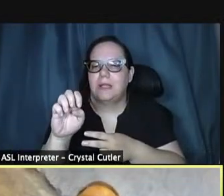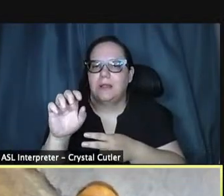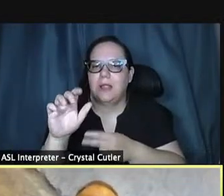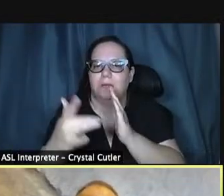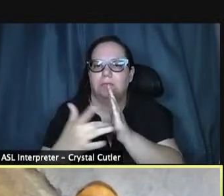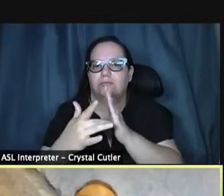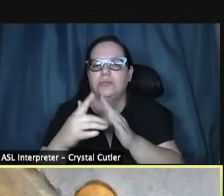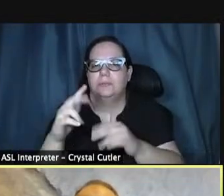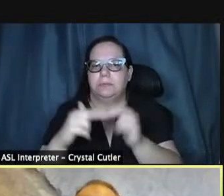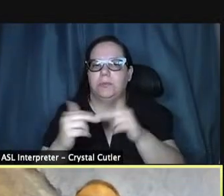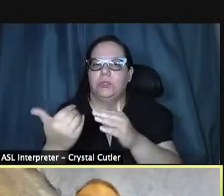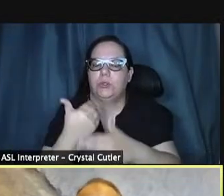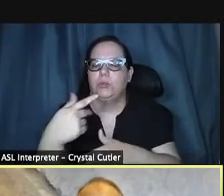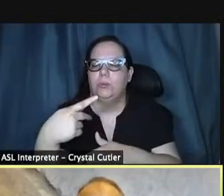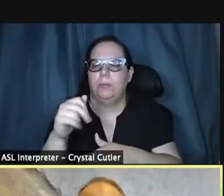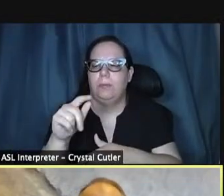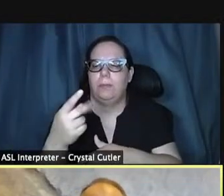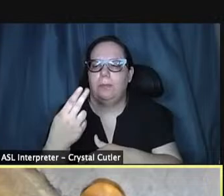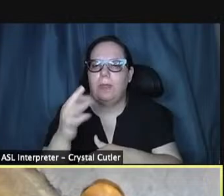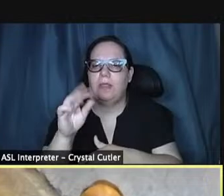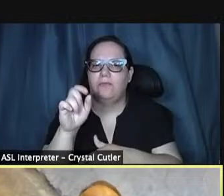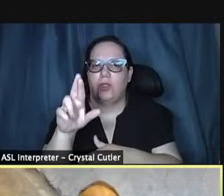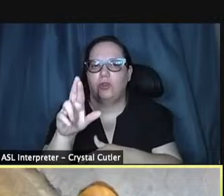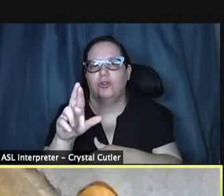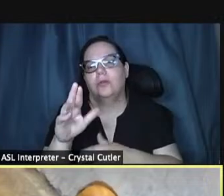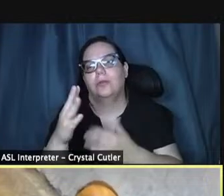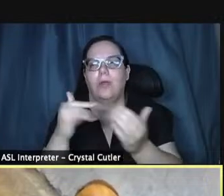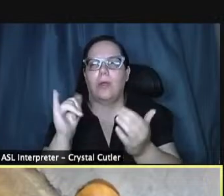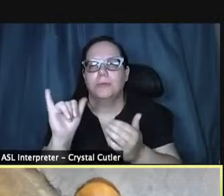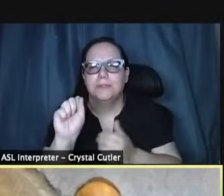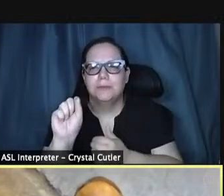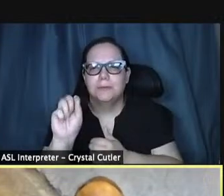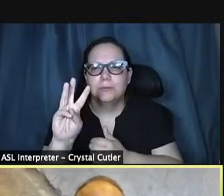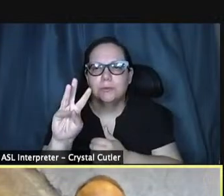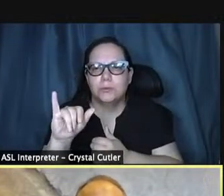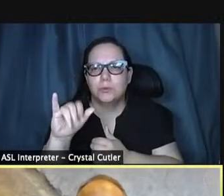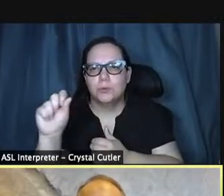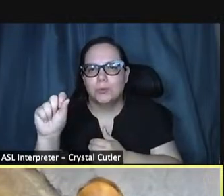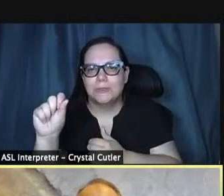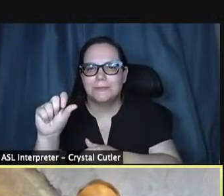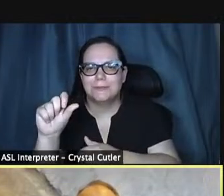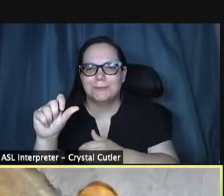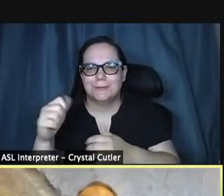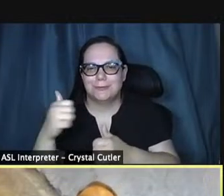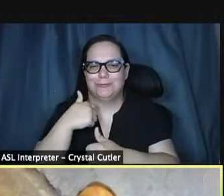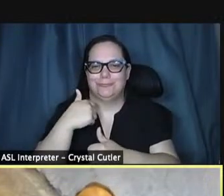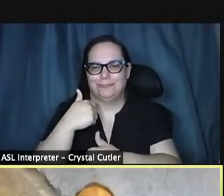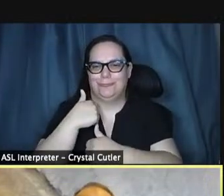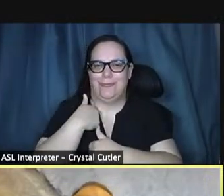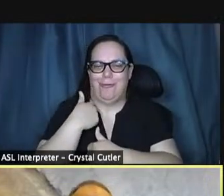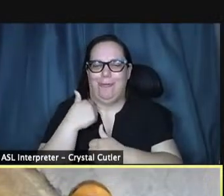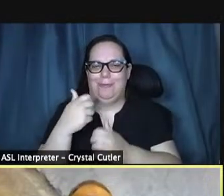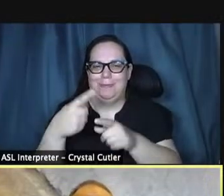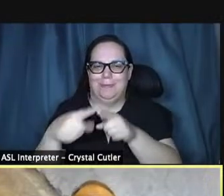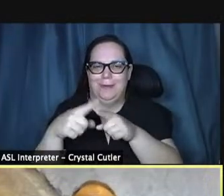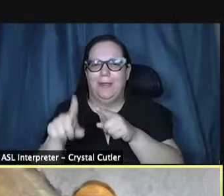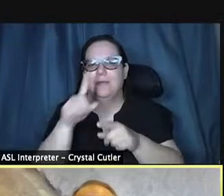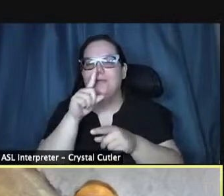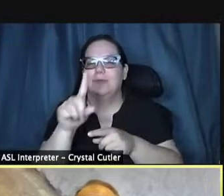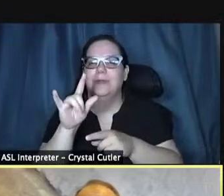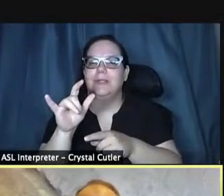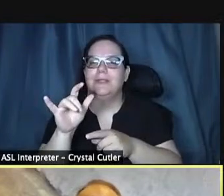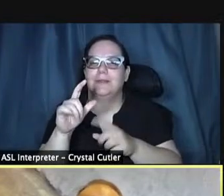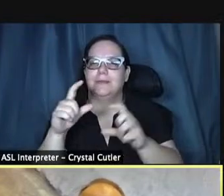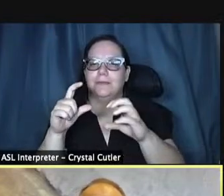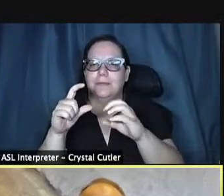Pathfinder, a kind of Swiss Army penknife, a small orbiter around the moon, which will do a key